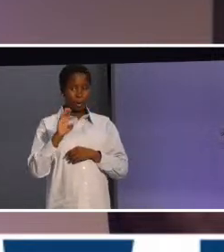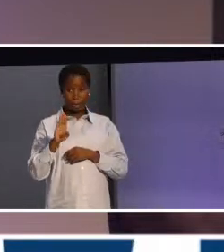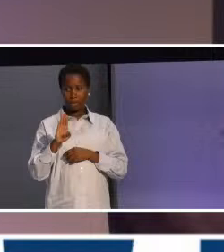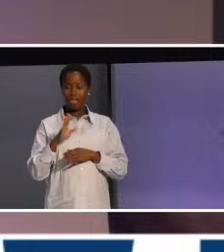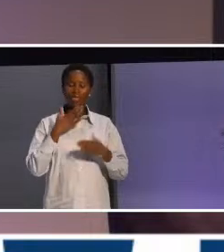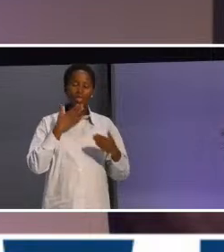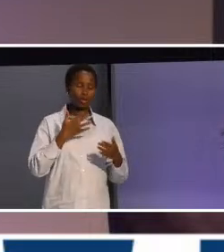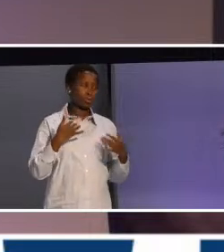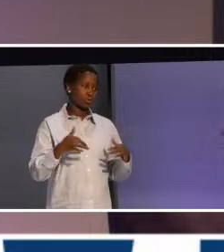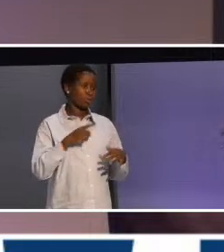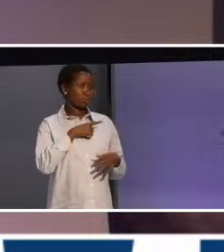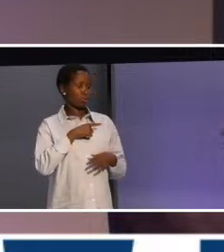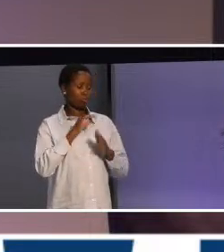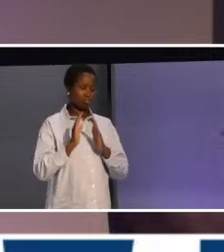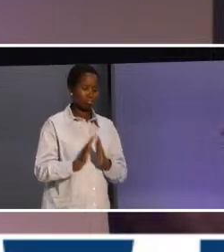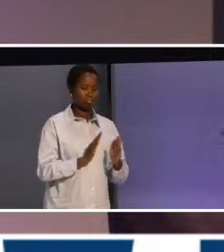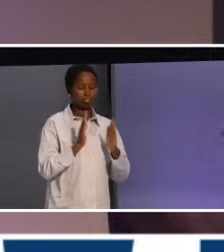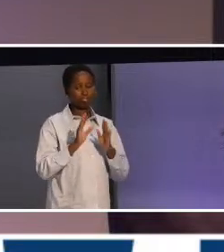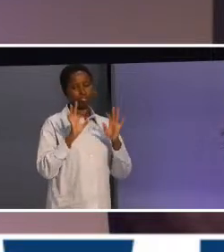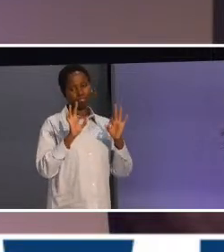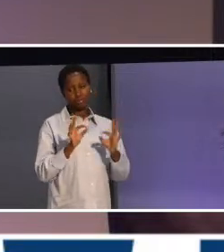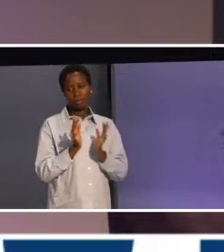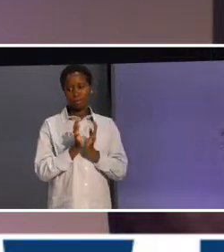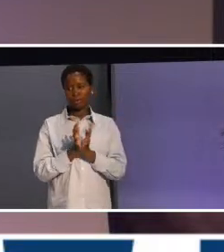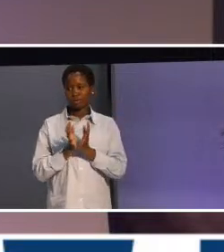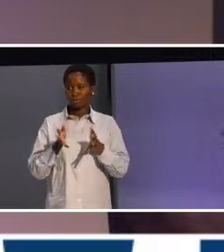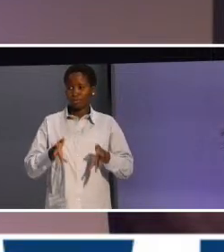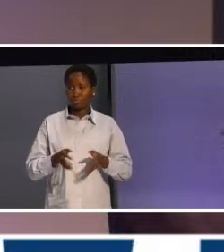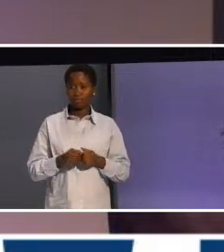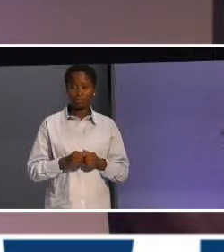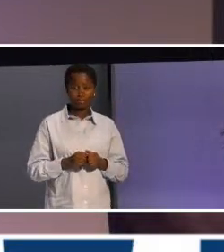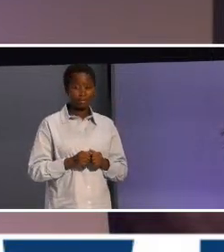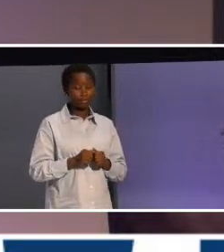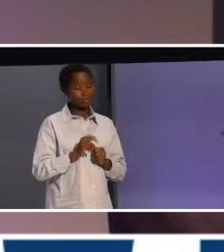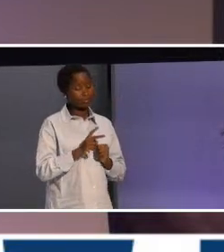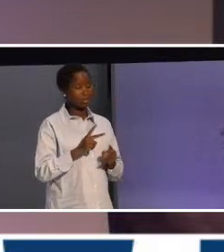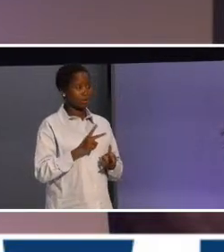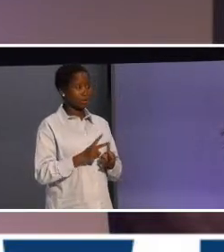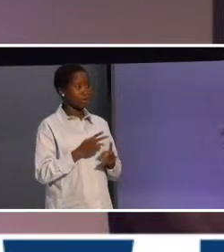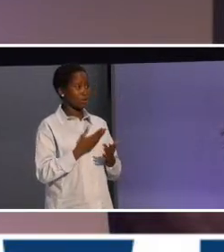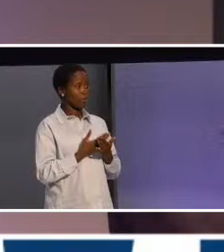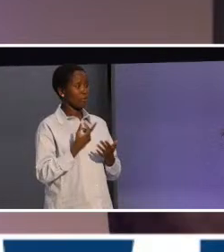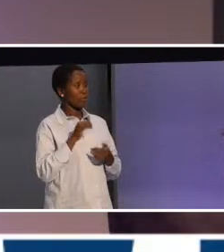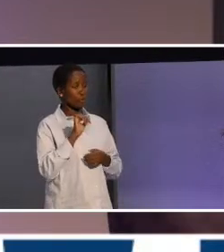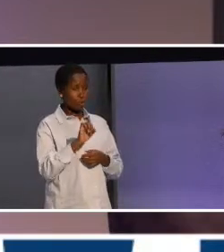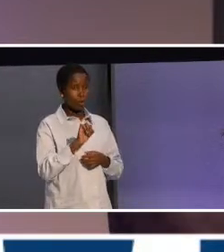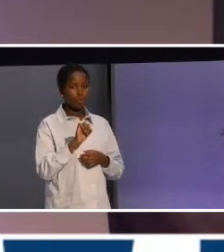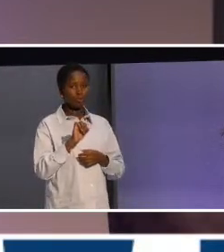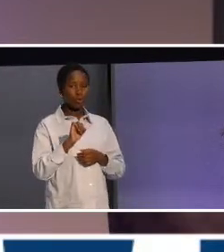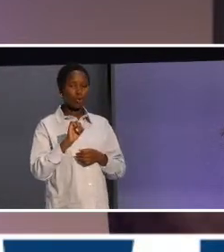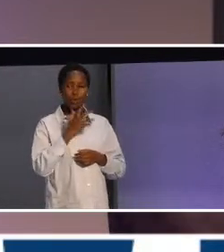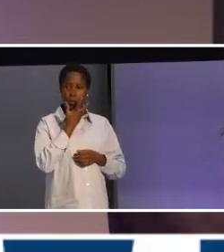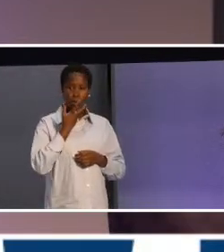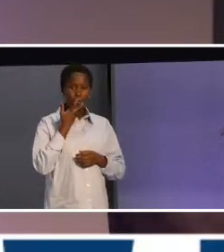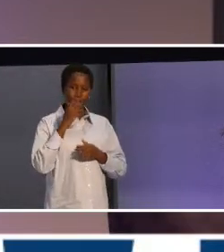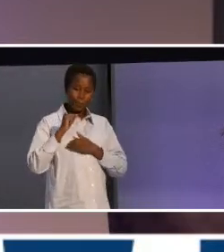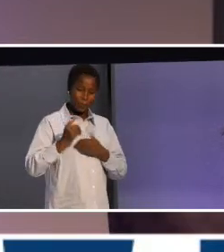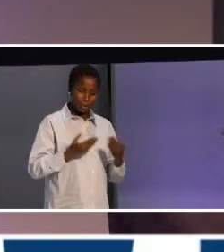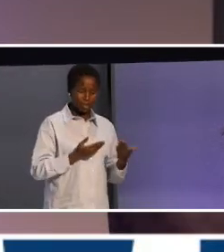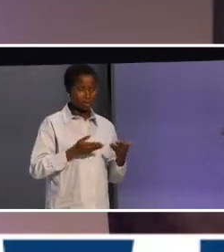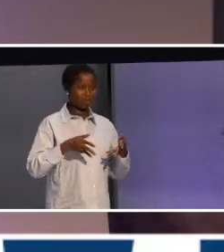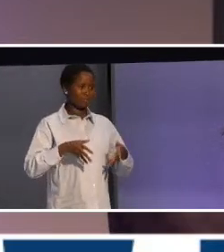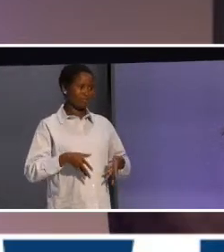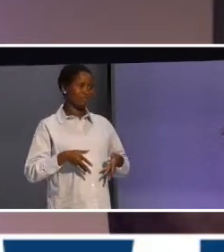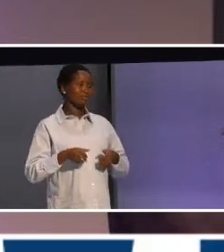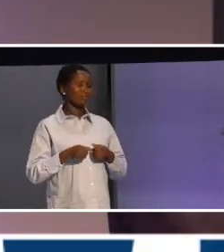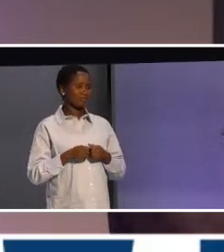meeting. Excellent arrangements made for our visit and the warm hospitality, making the delegations feel